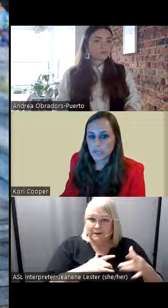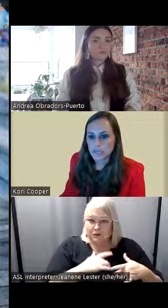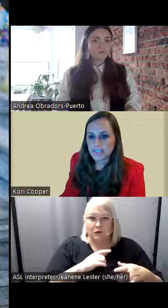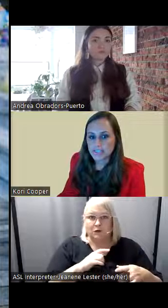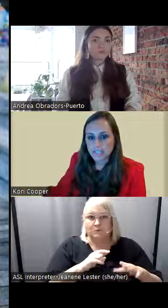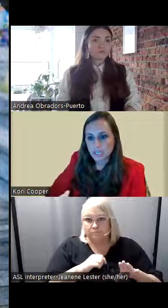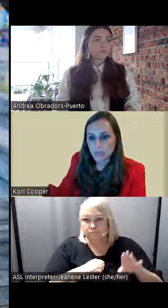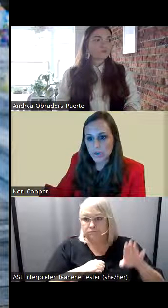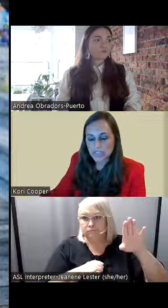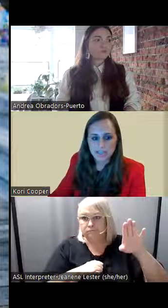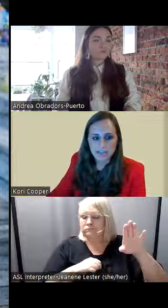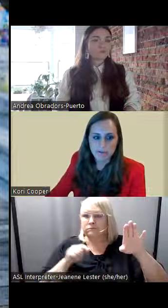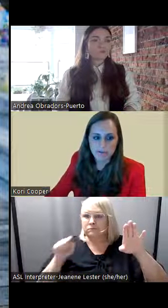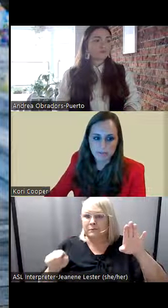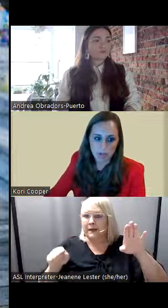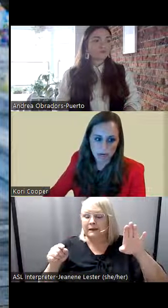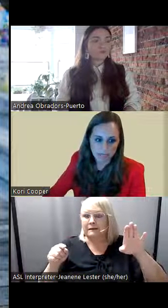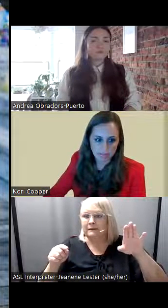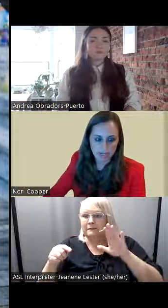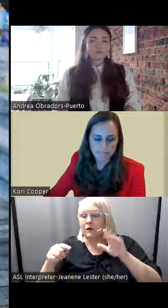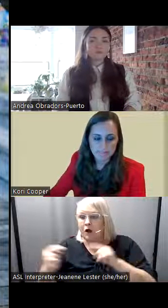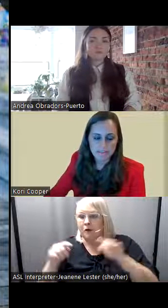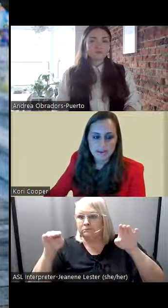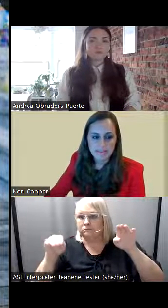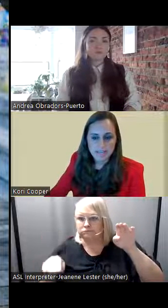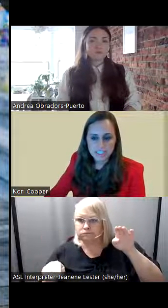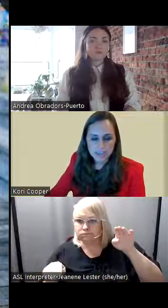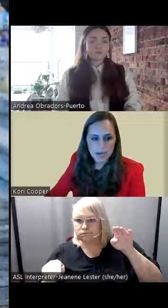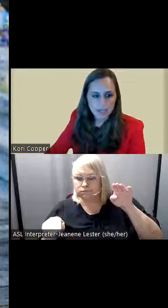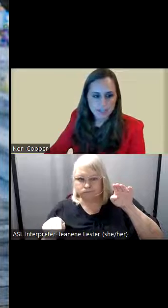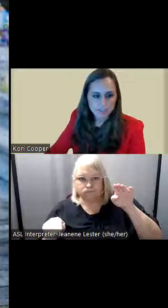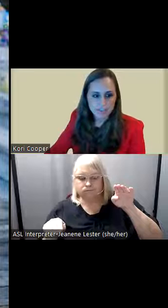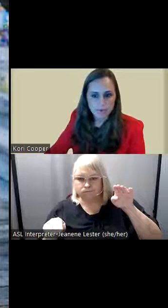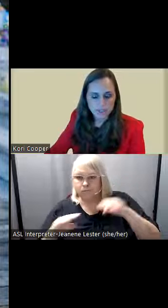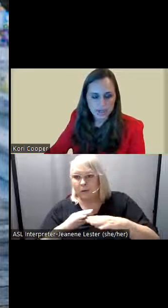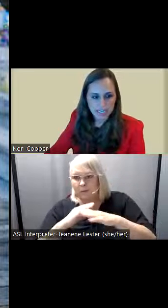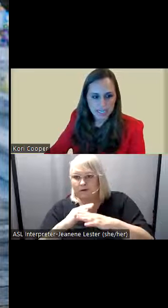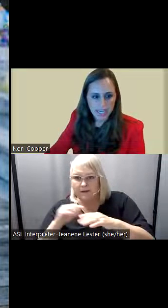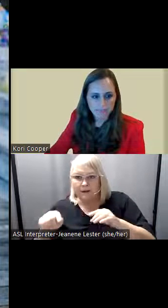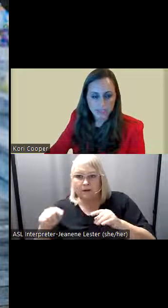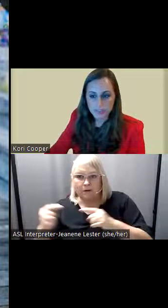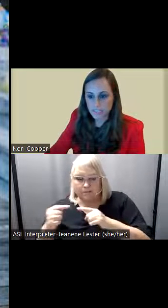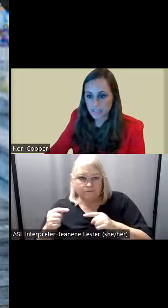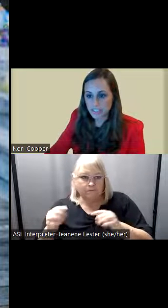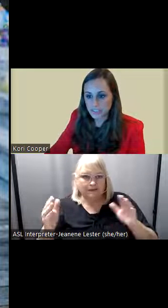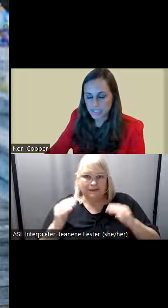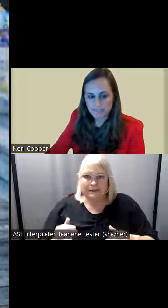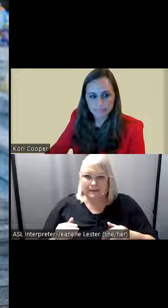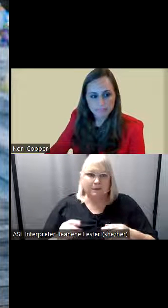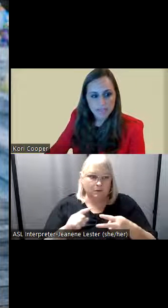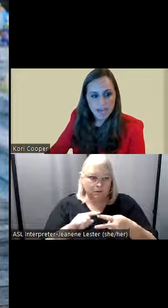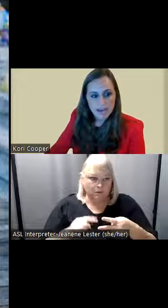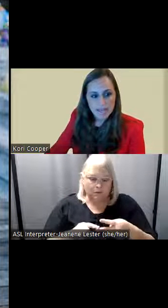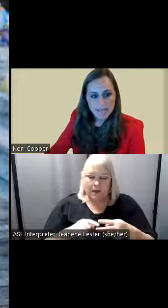should see a lower incident of preventable harm in healthcare. The next 2 outcome measures that we're tracking have to do with psychological